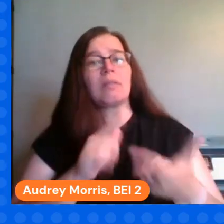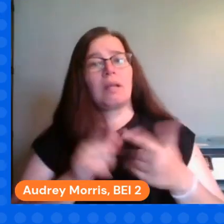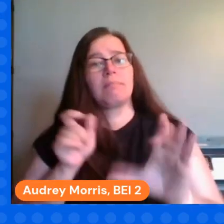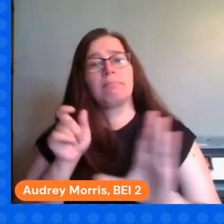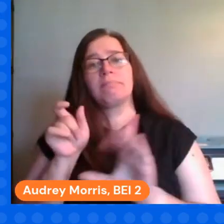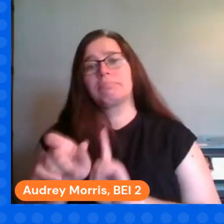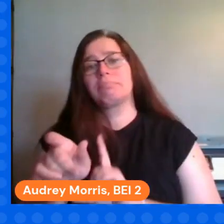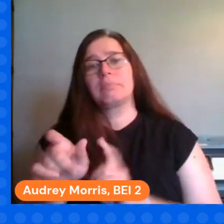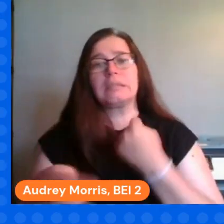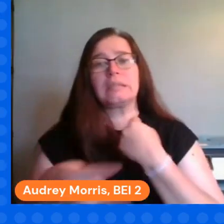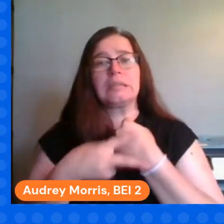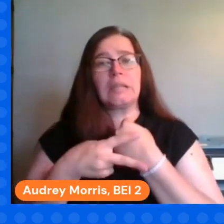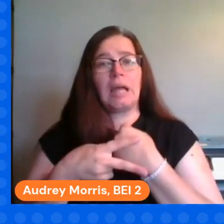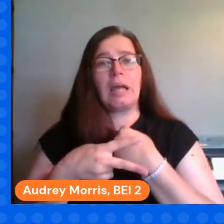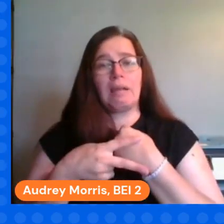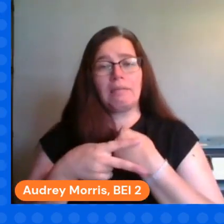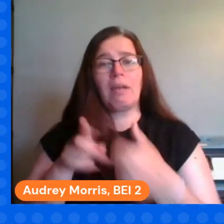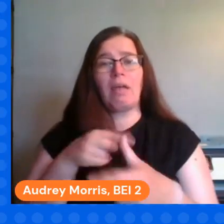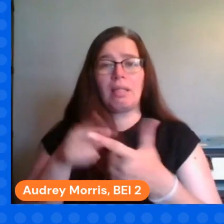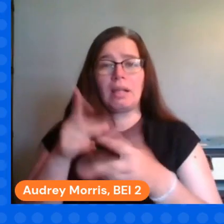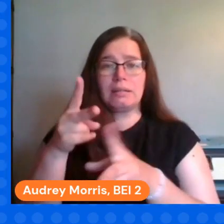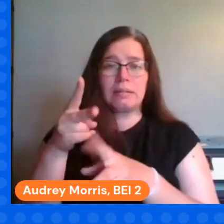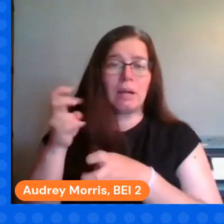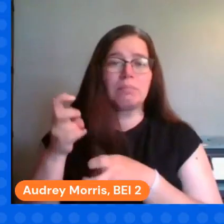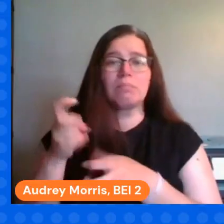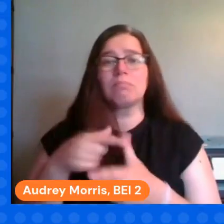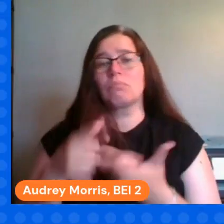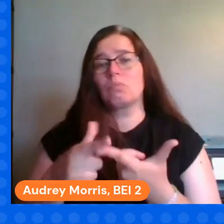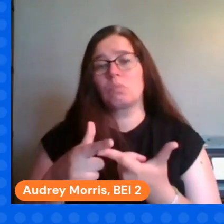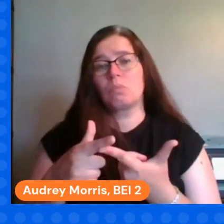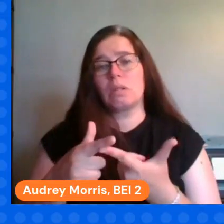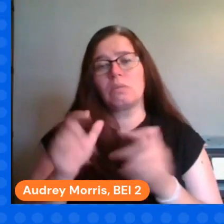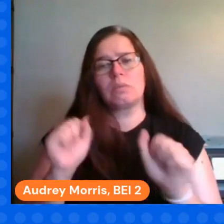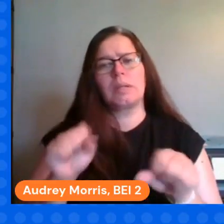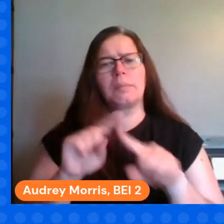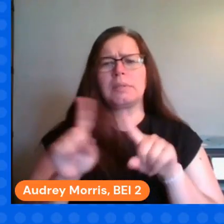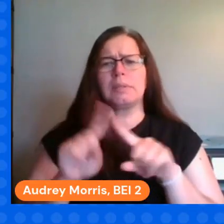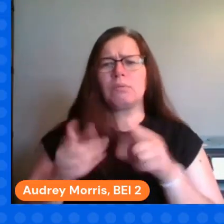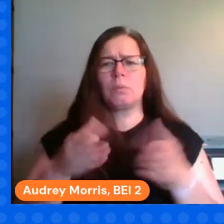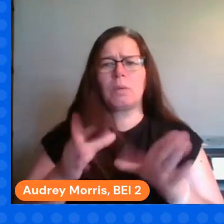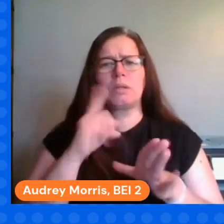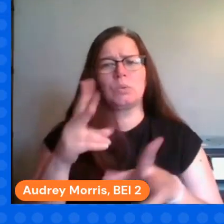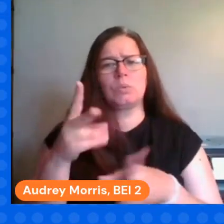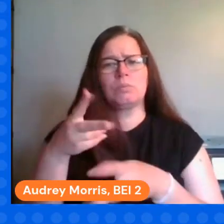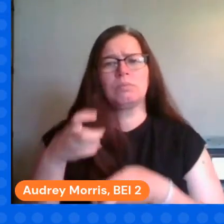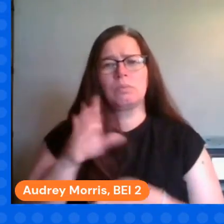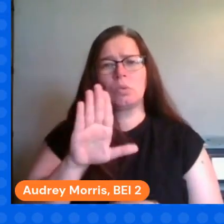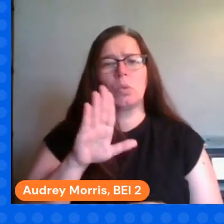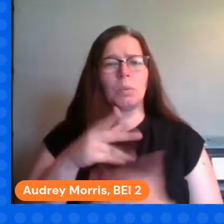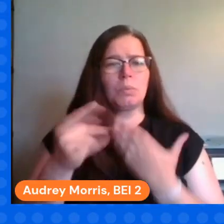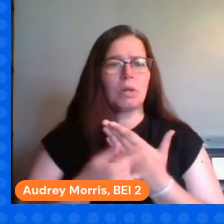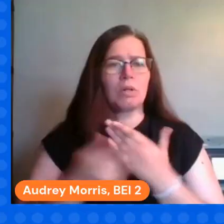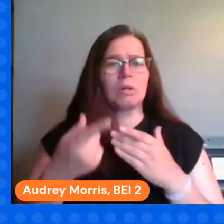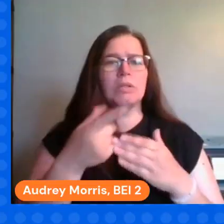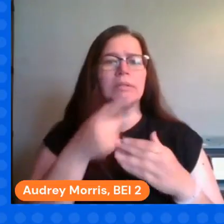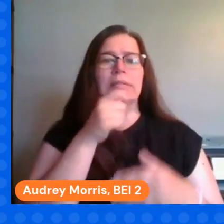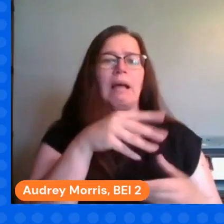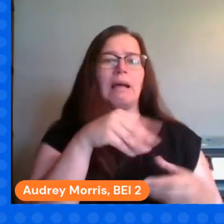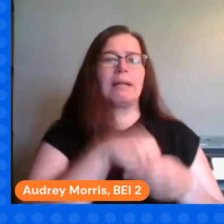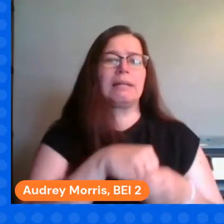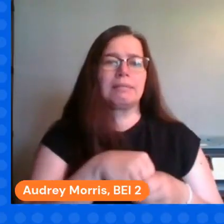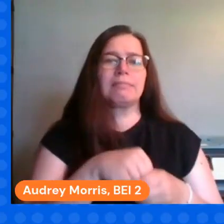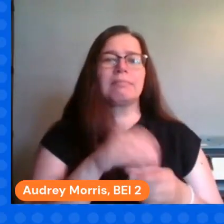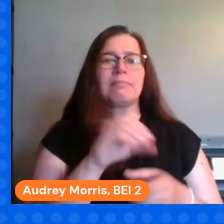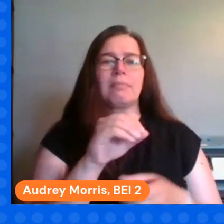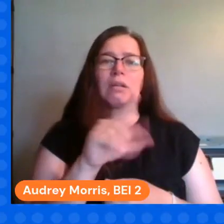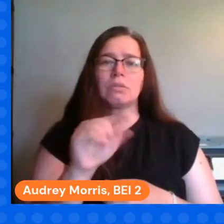that, and get it off. So we've tried to make many different ways of exporting the project outside of OctoStudio so that you can back it up and however works for